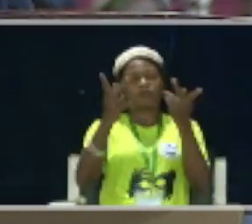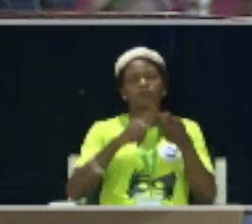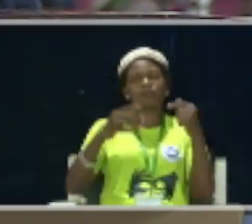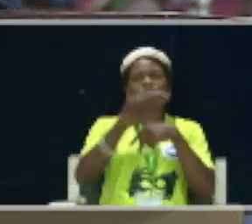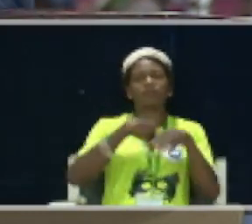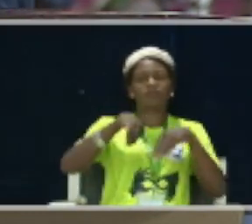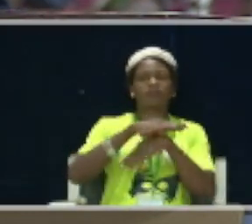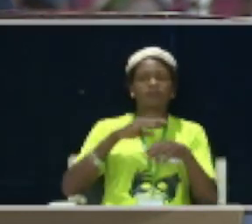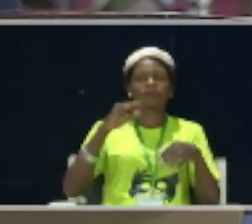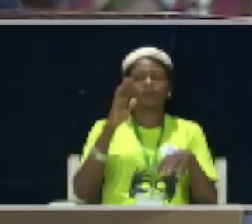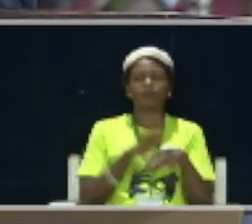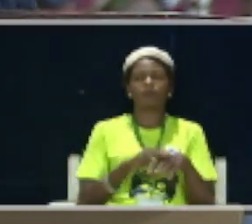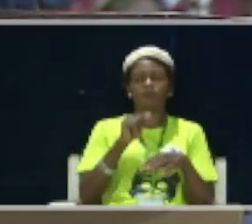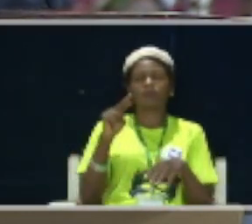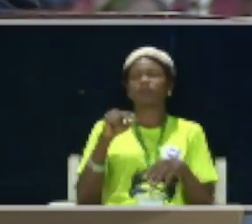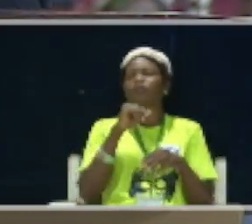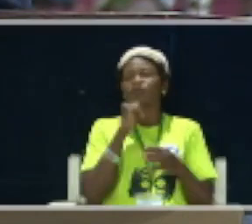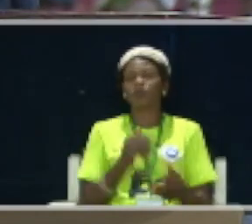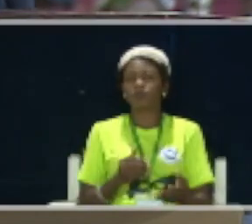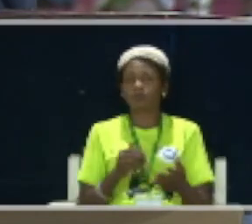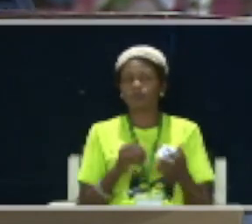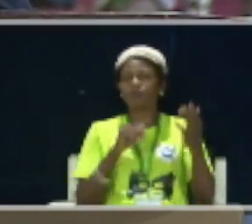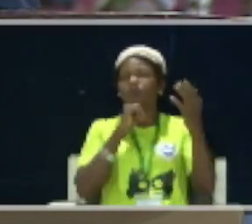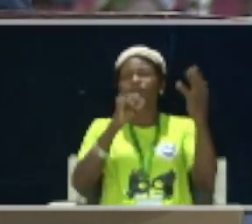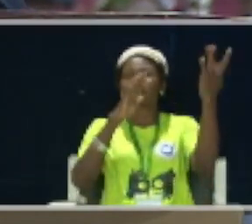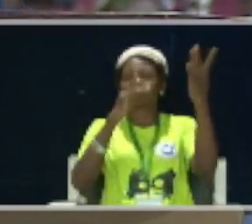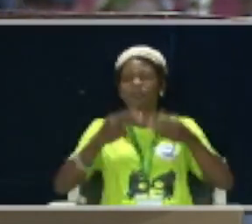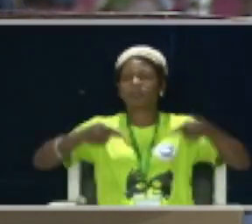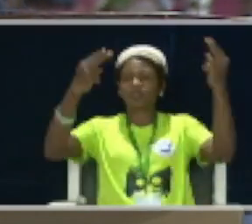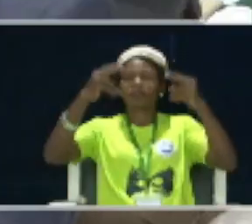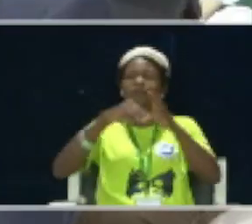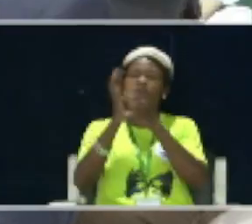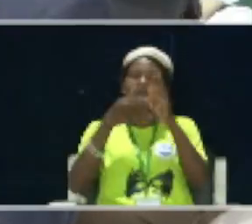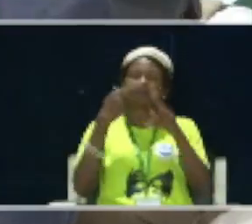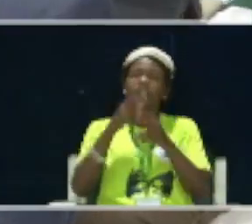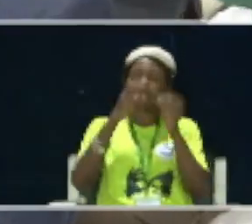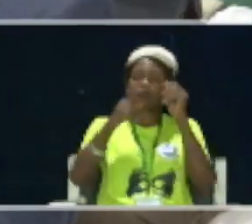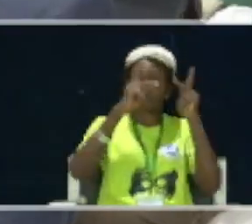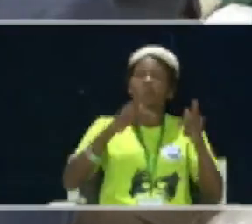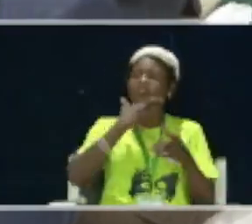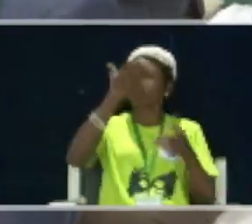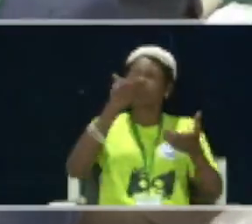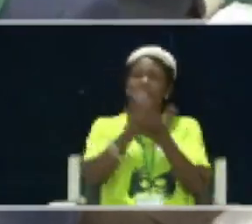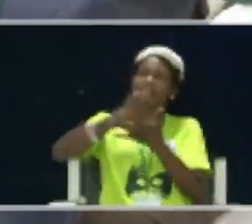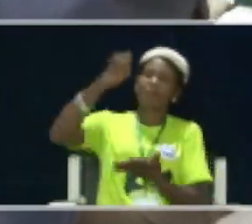over on an unprecedented or unexpected height. If you are the one, shout amen.